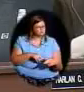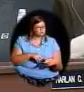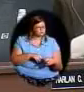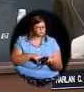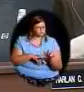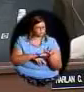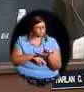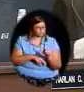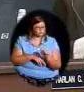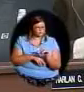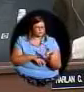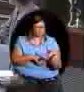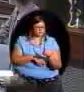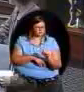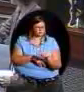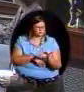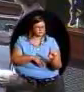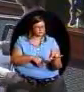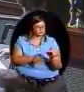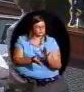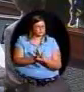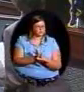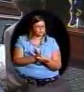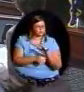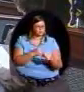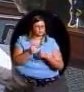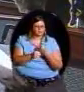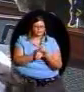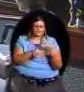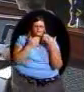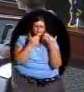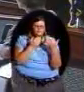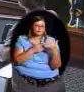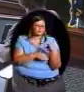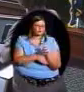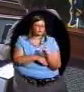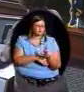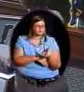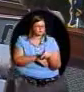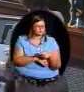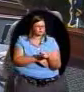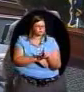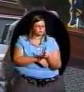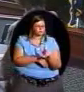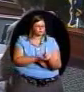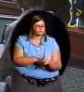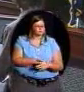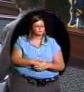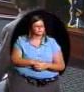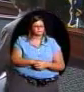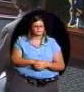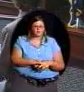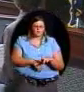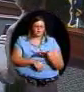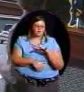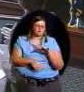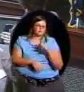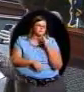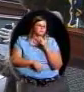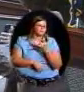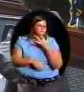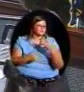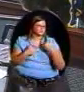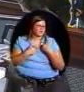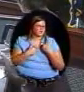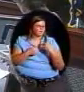2008 school year. Dr. Banikowski. Thank you, Mr. Parker and members of the board. It's a privilege to have the opportunity to share